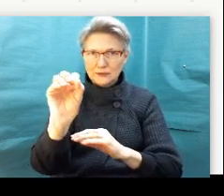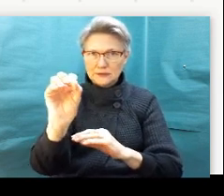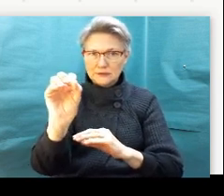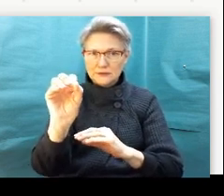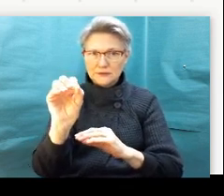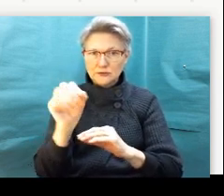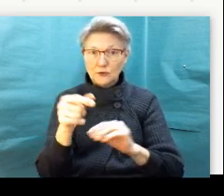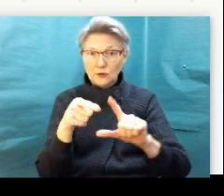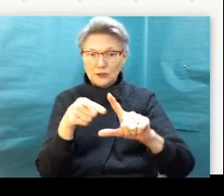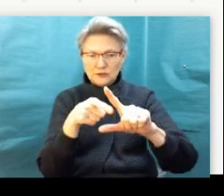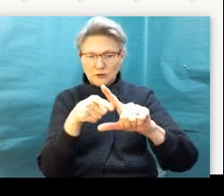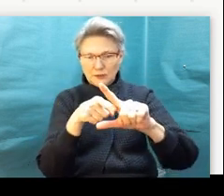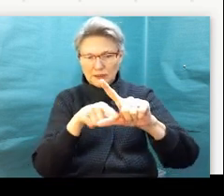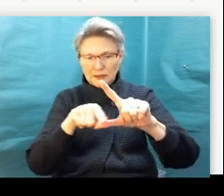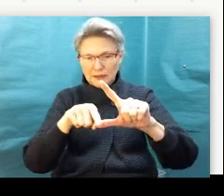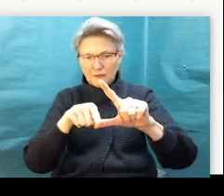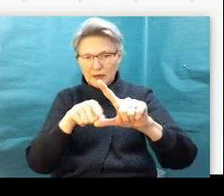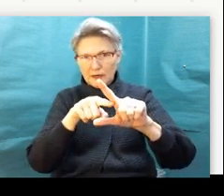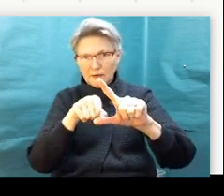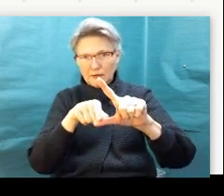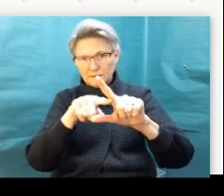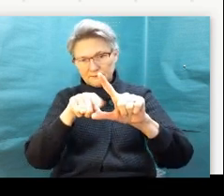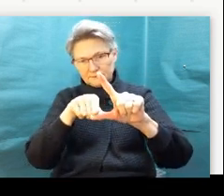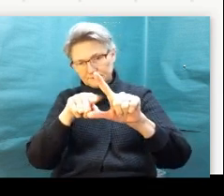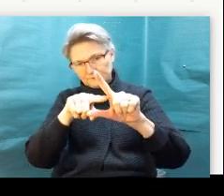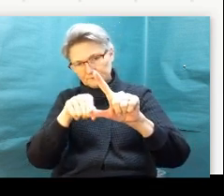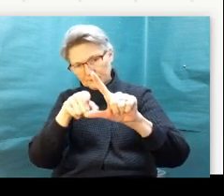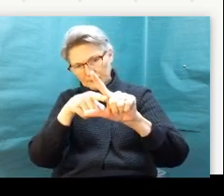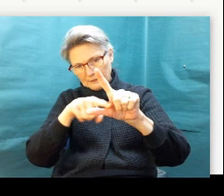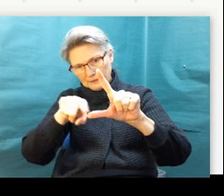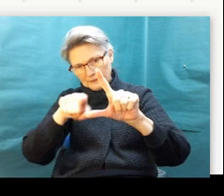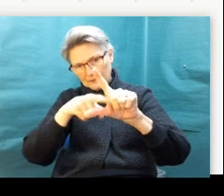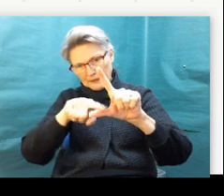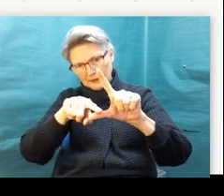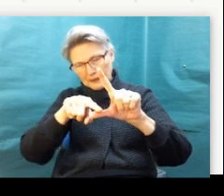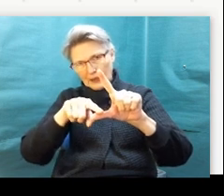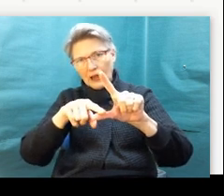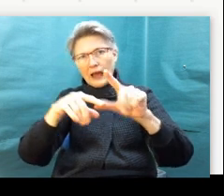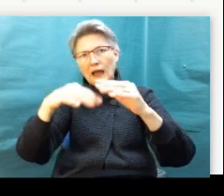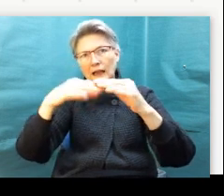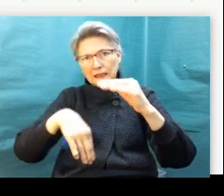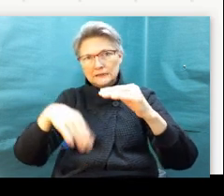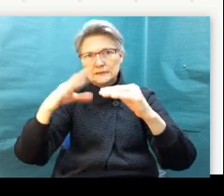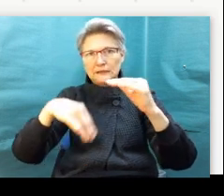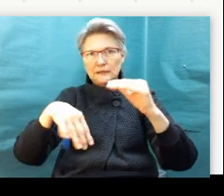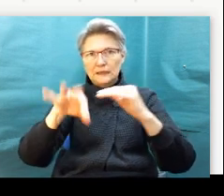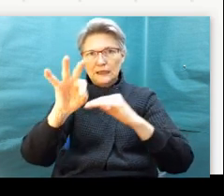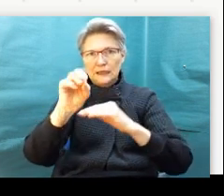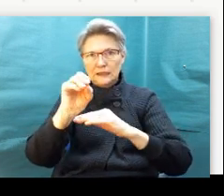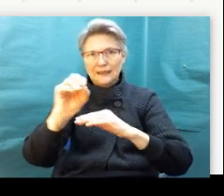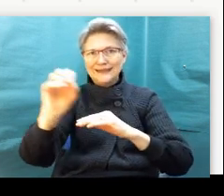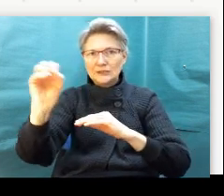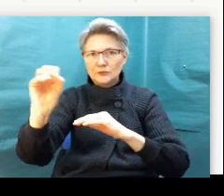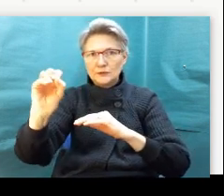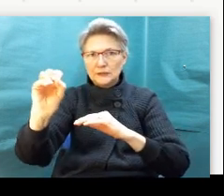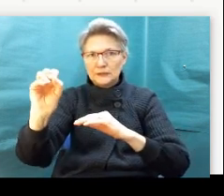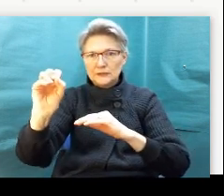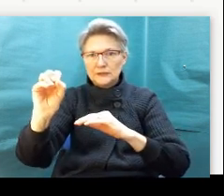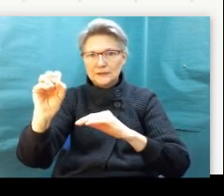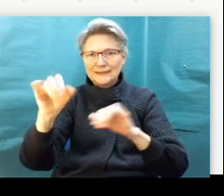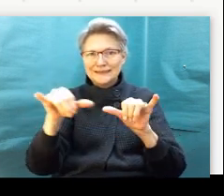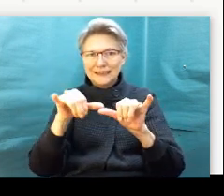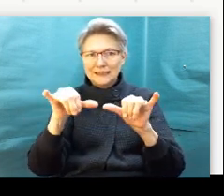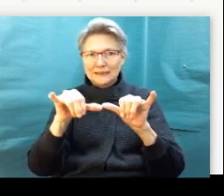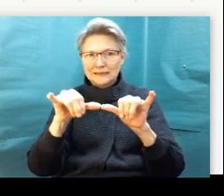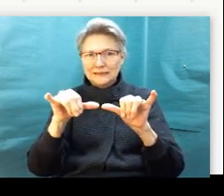this opening here, right here, is less than this 90-degree angle over